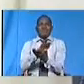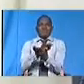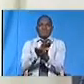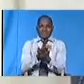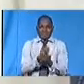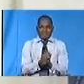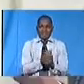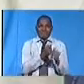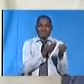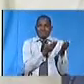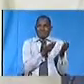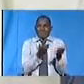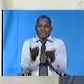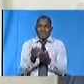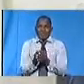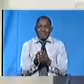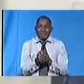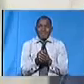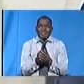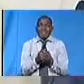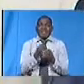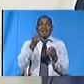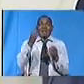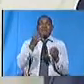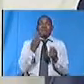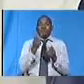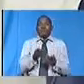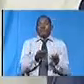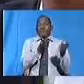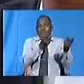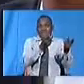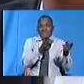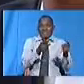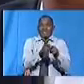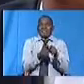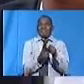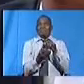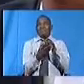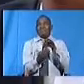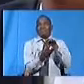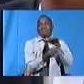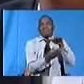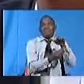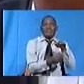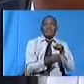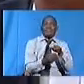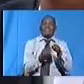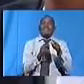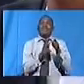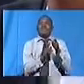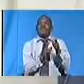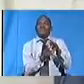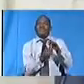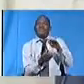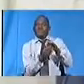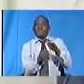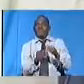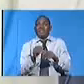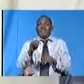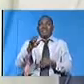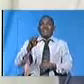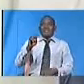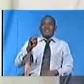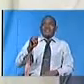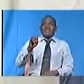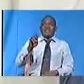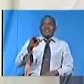and came out with novel propositions like duplicate serial numbers, in respect of which